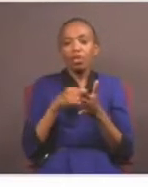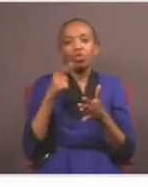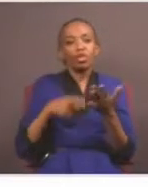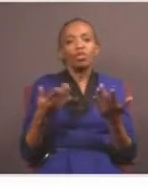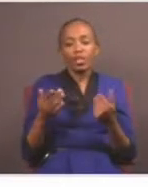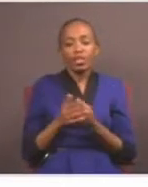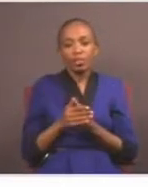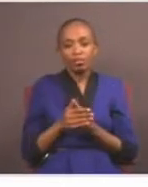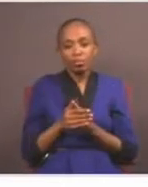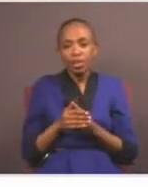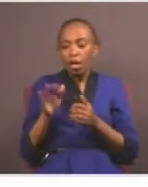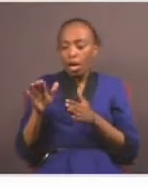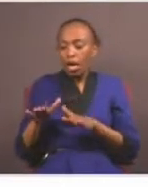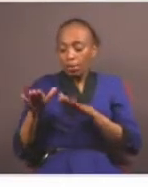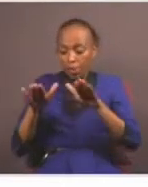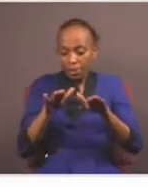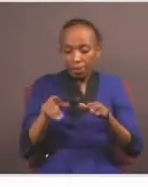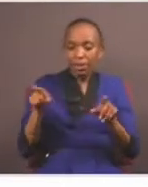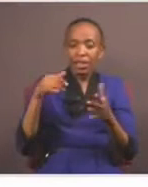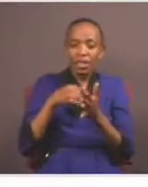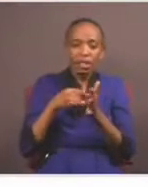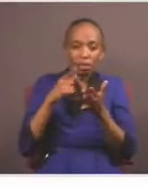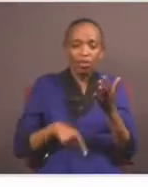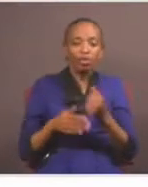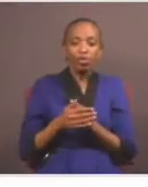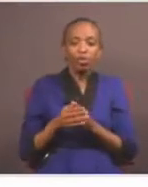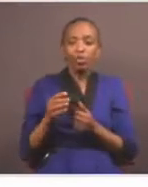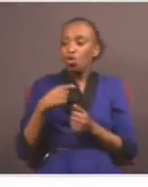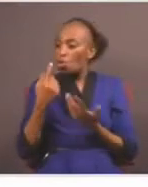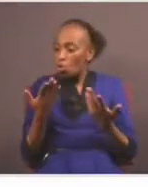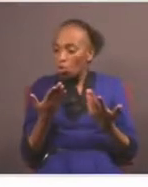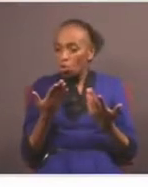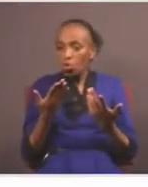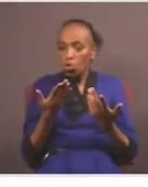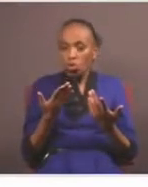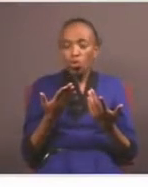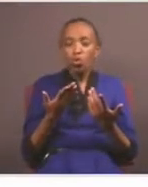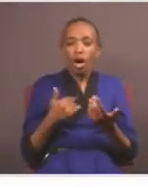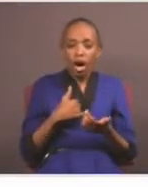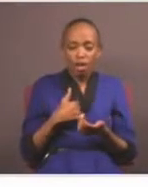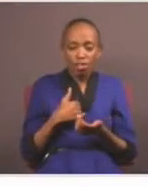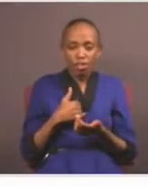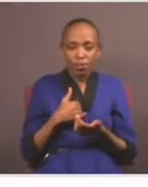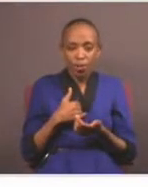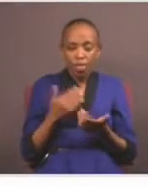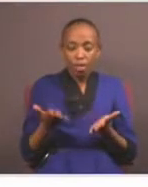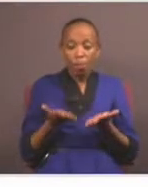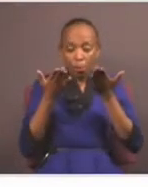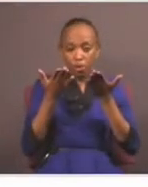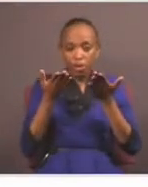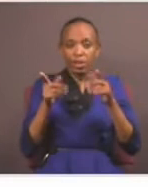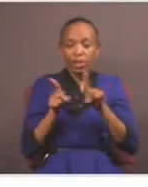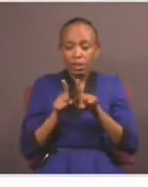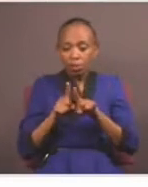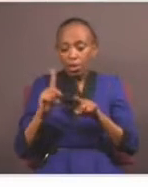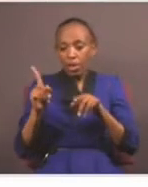including placement, including who and who should be having their promotions and when they